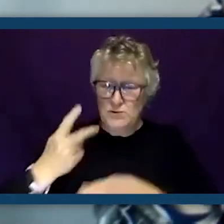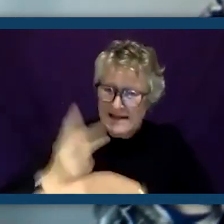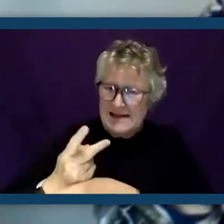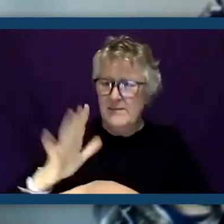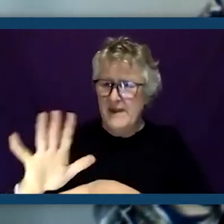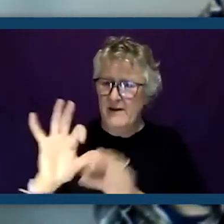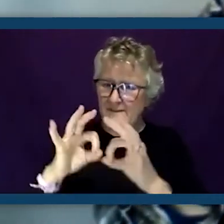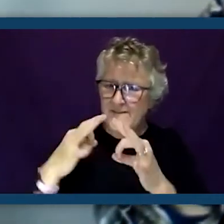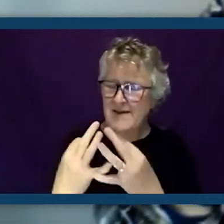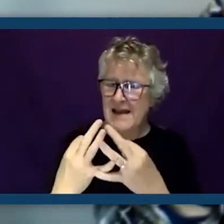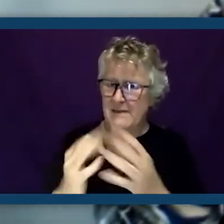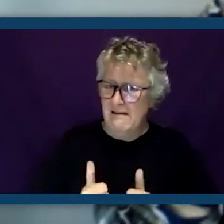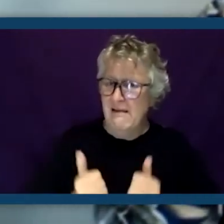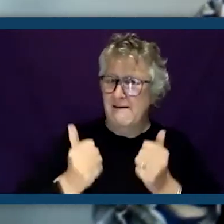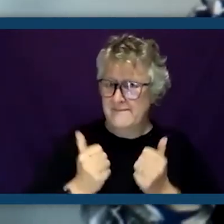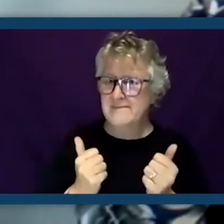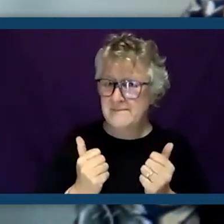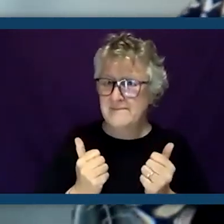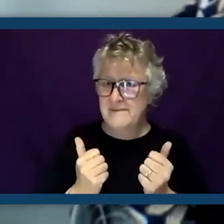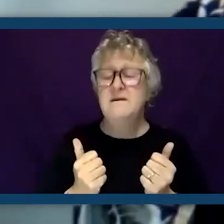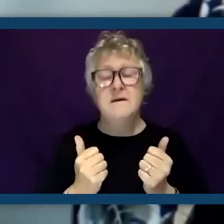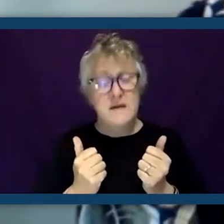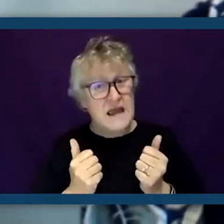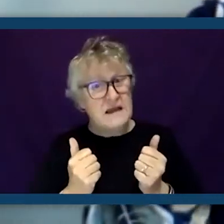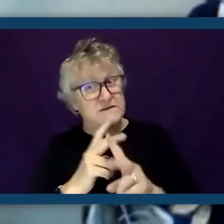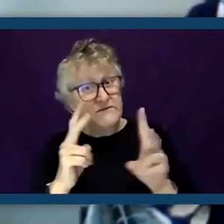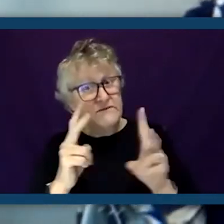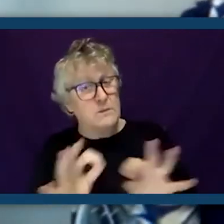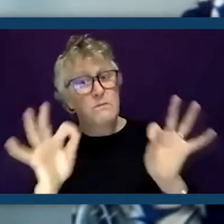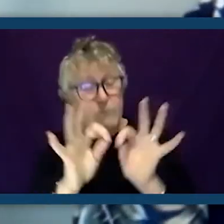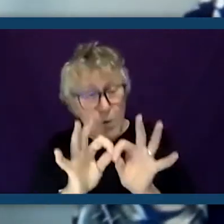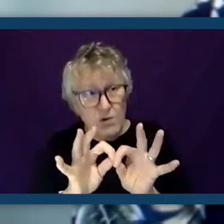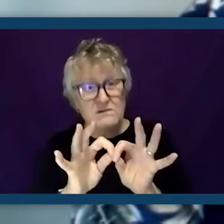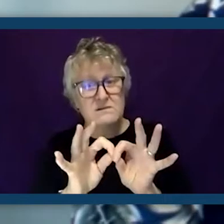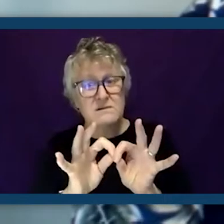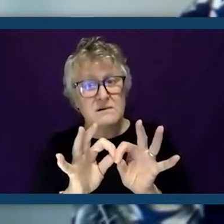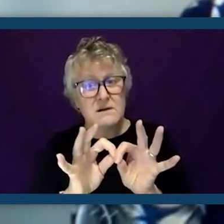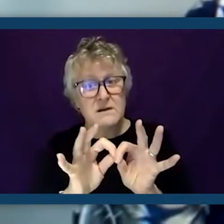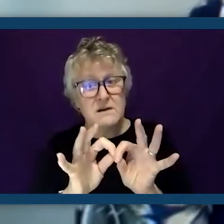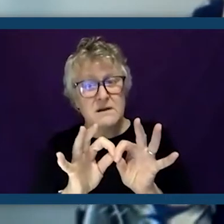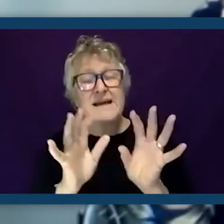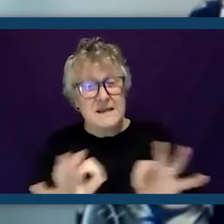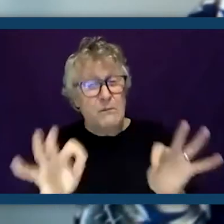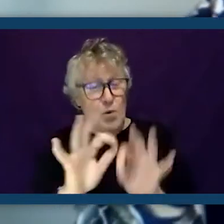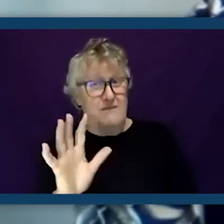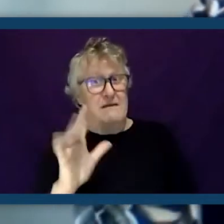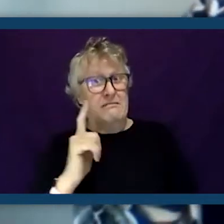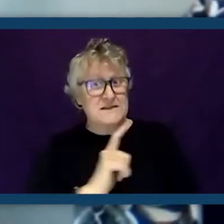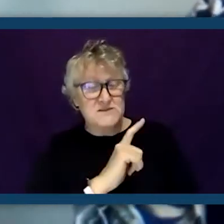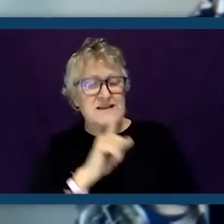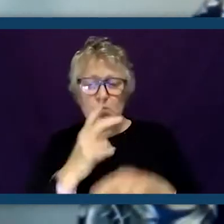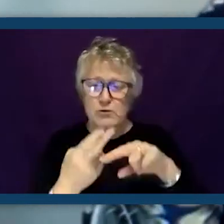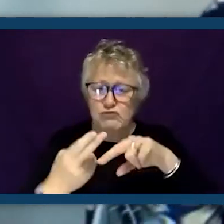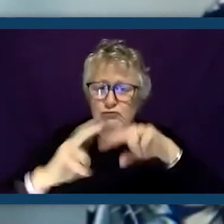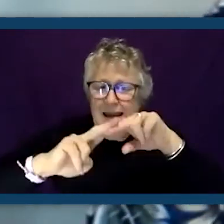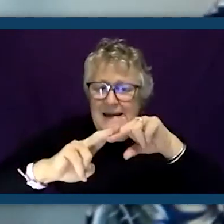think it's so vital, and I think it's important that legislation that would raise the minimum wage, federal